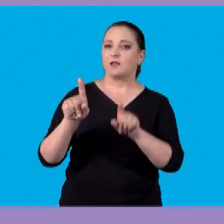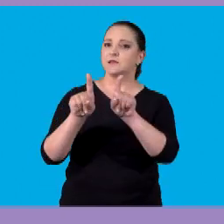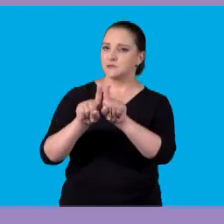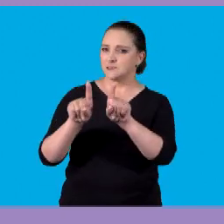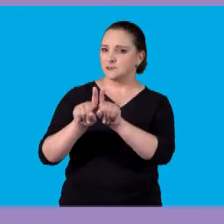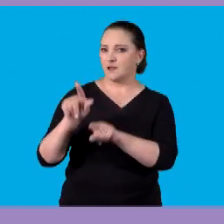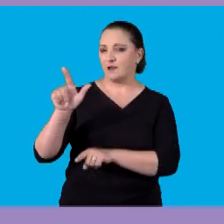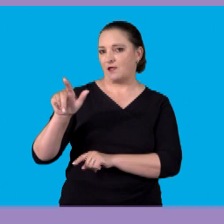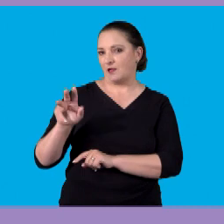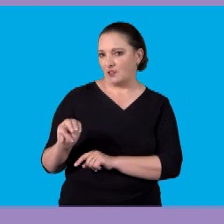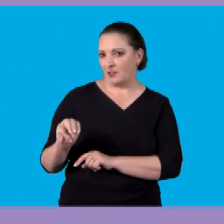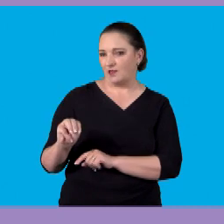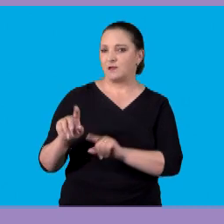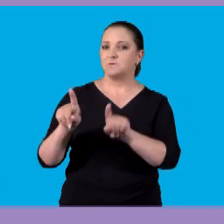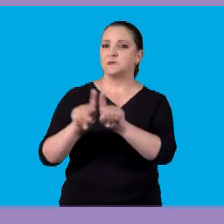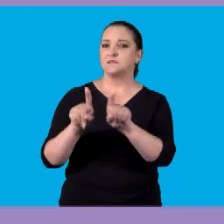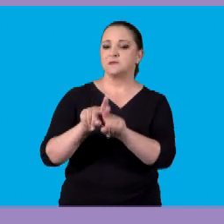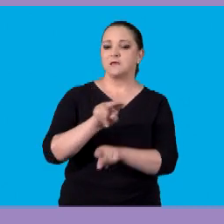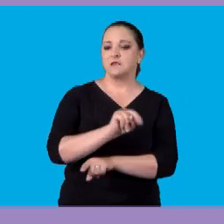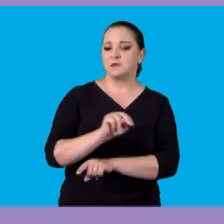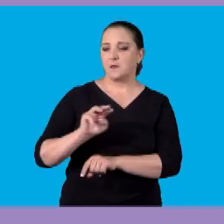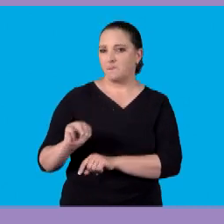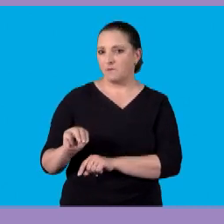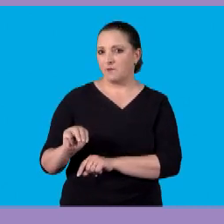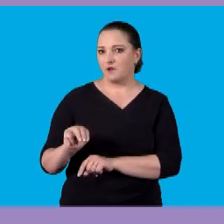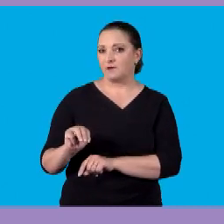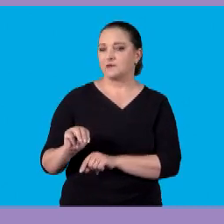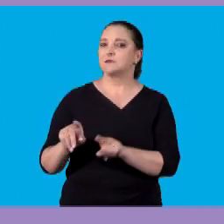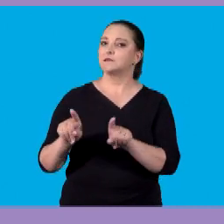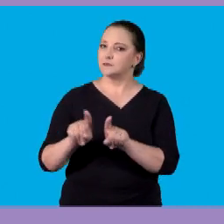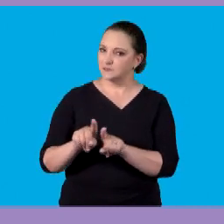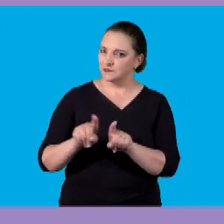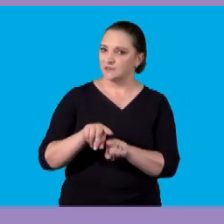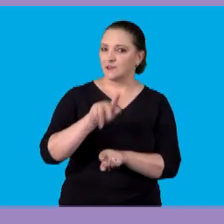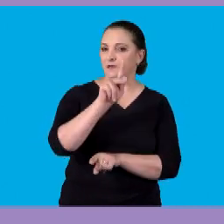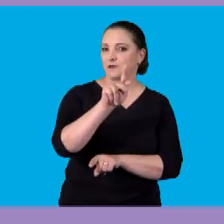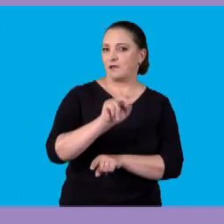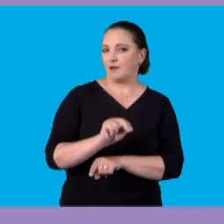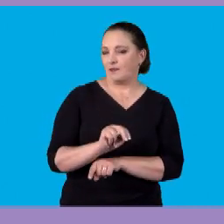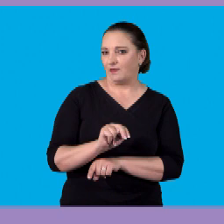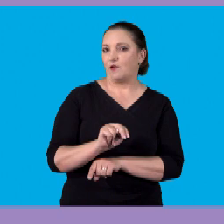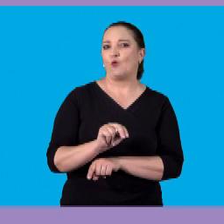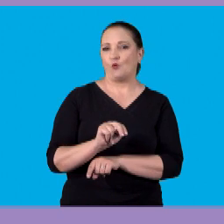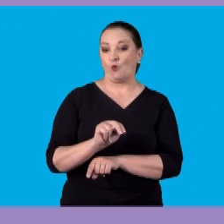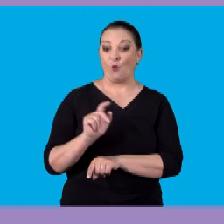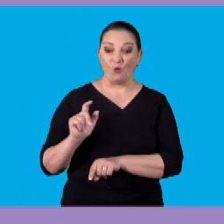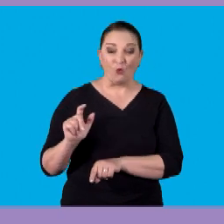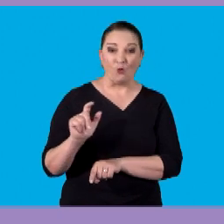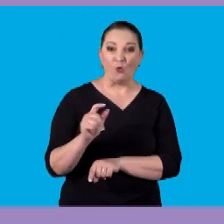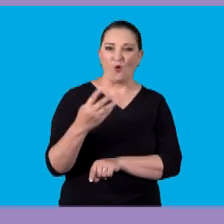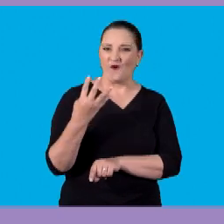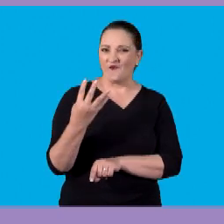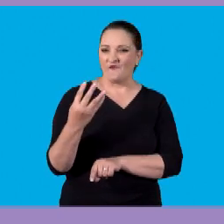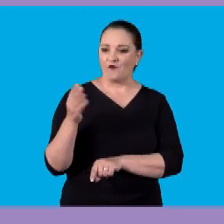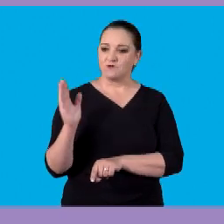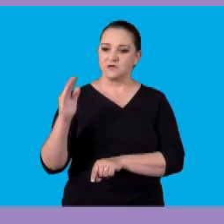is equals to LM, which is equals to NM, and that is equals to KN. So all